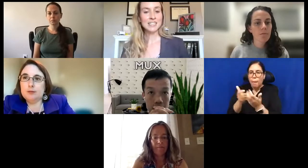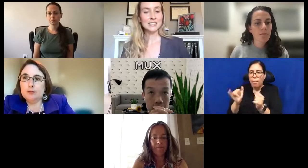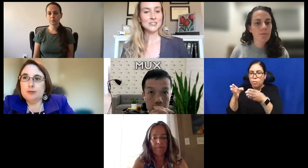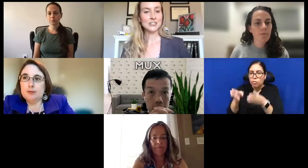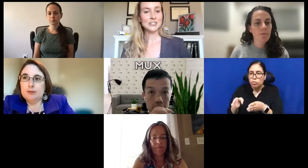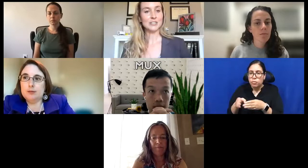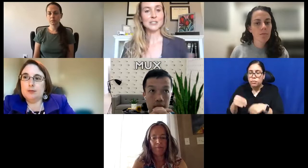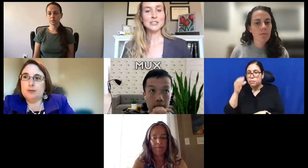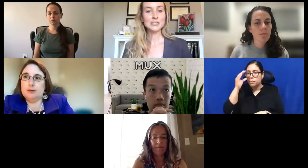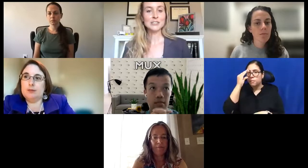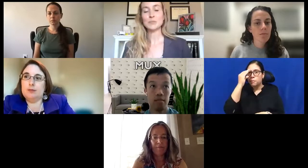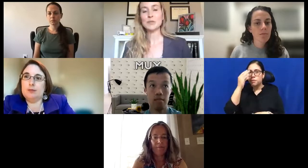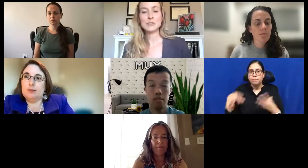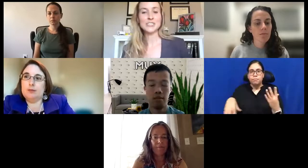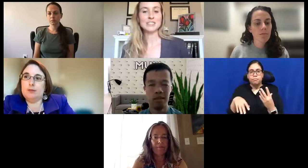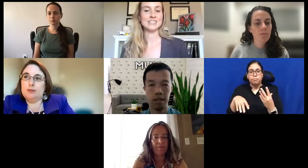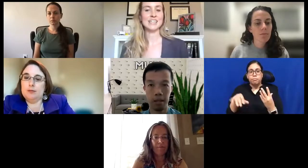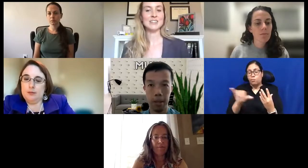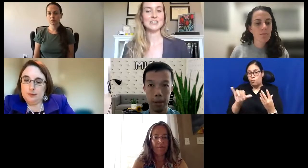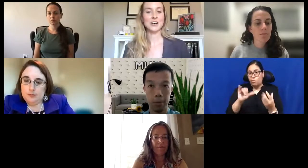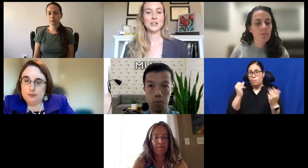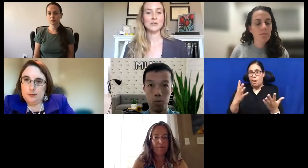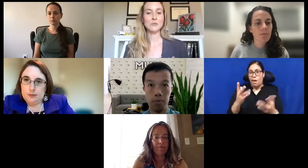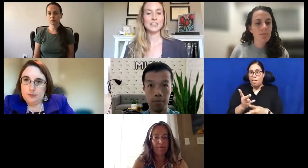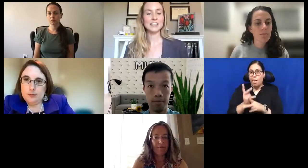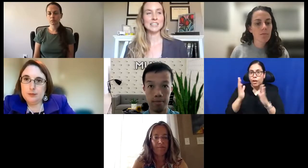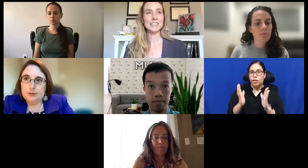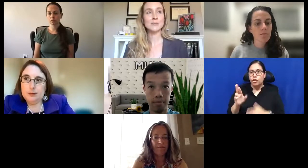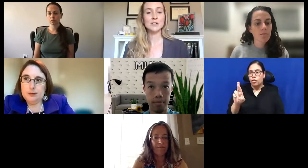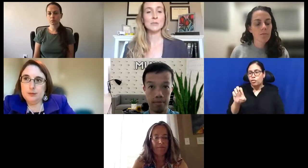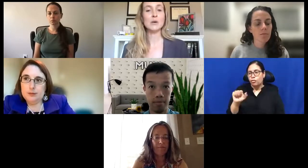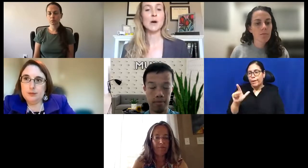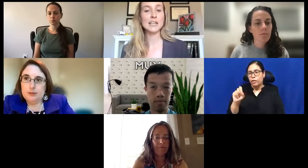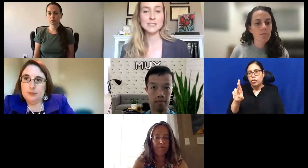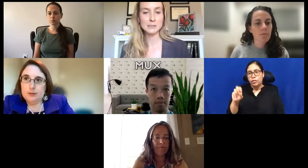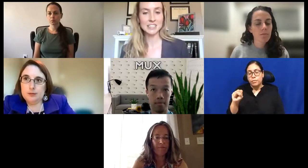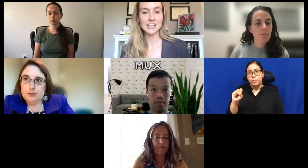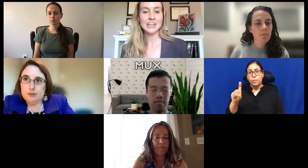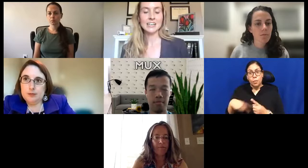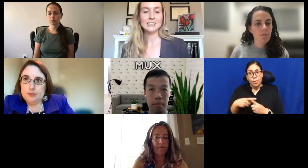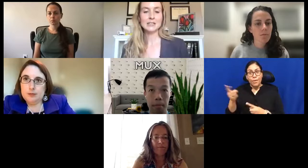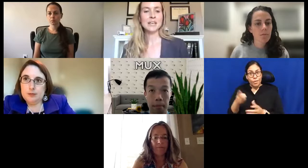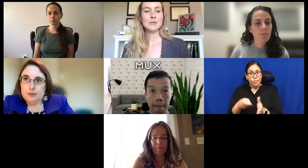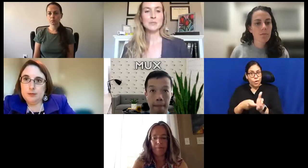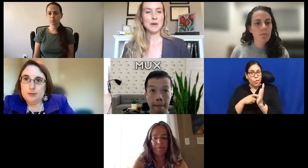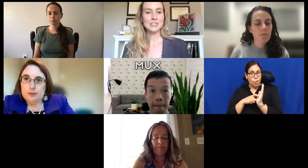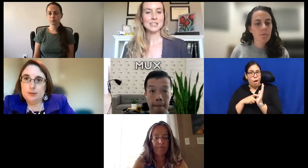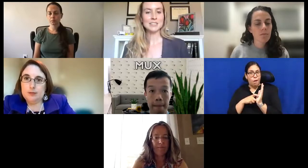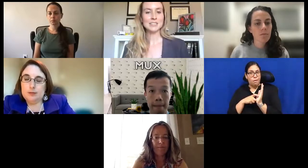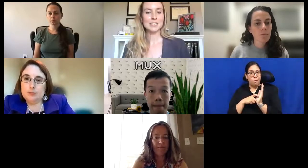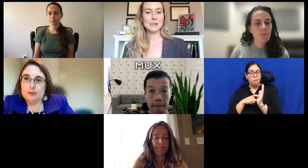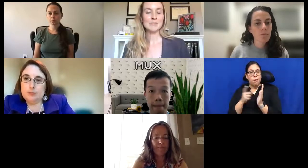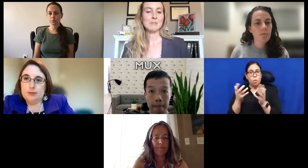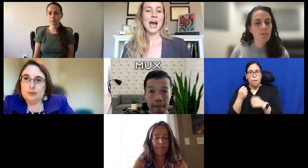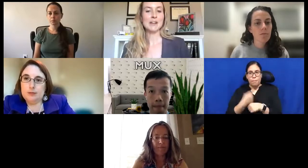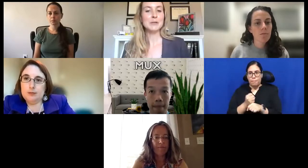Additionally, many lenders and realtors, brokerages, and sellers aren't willing, even when they're required to be, to make the